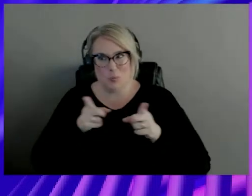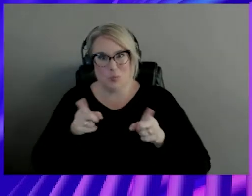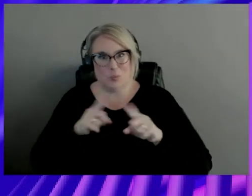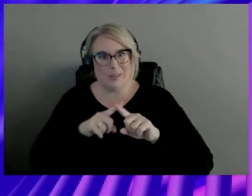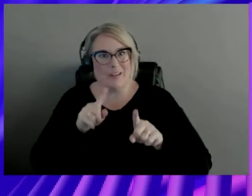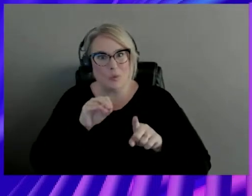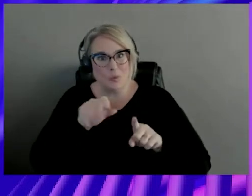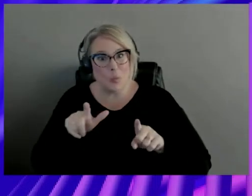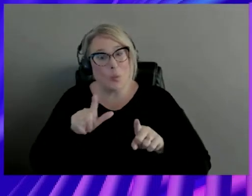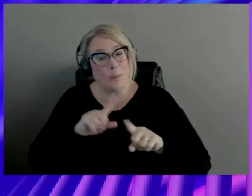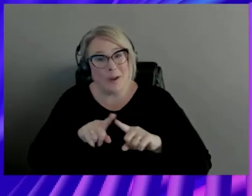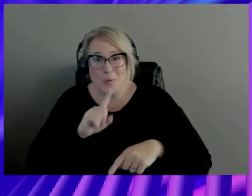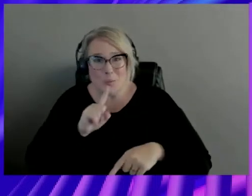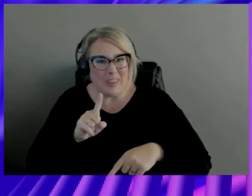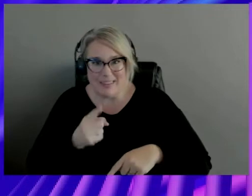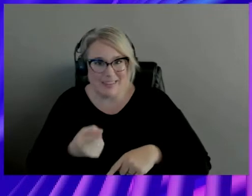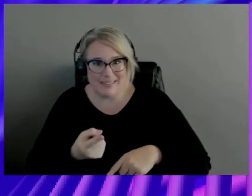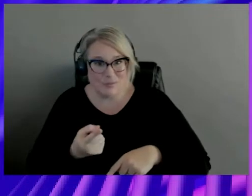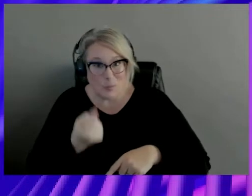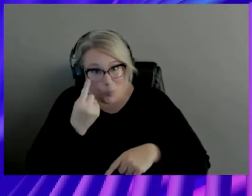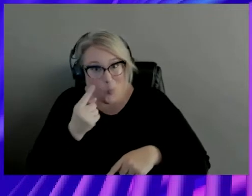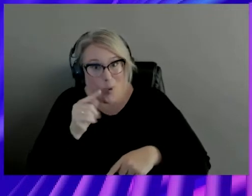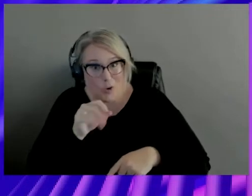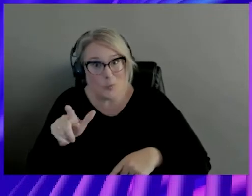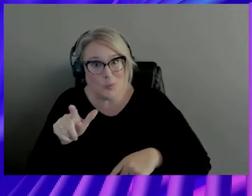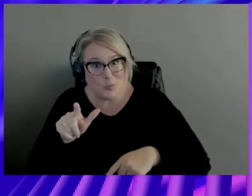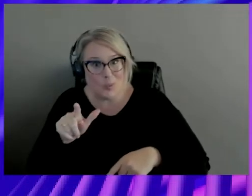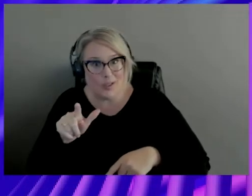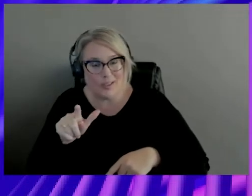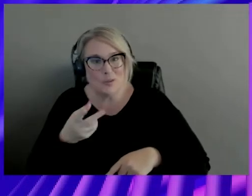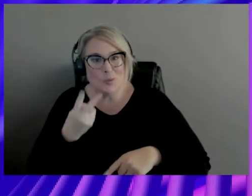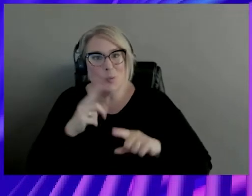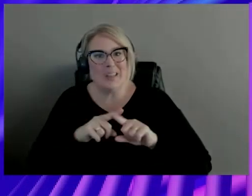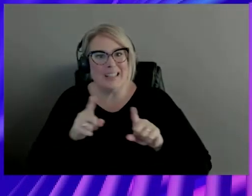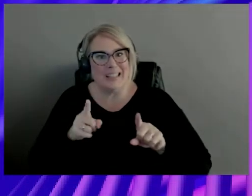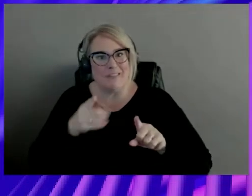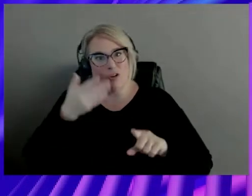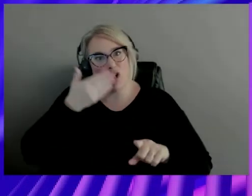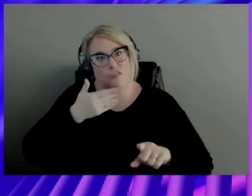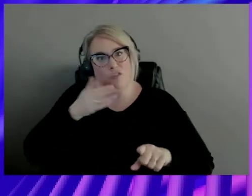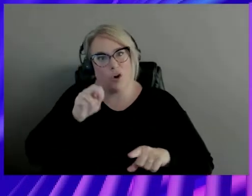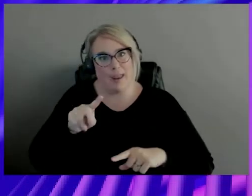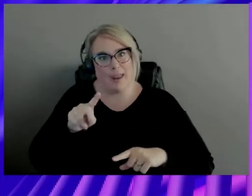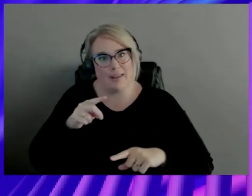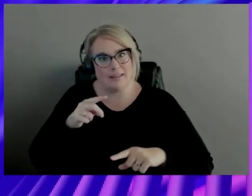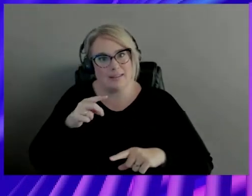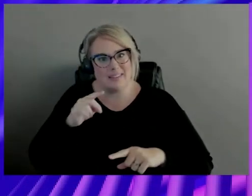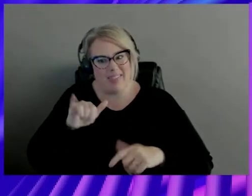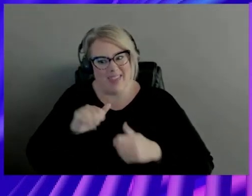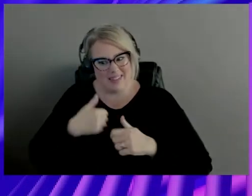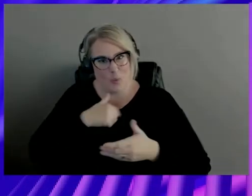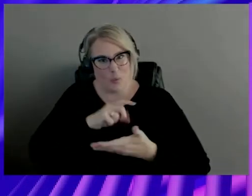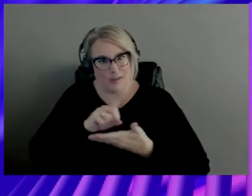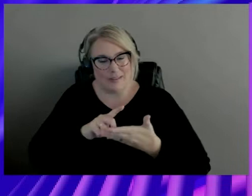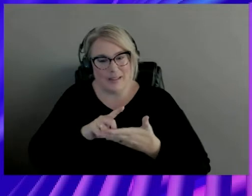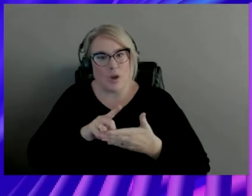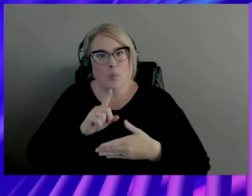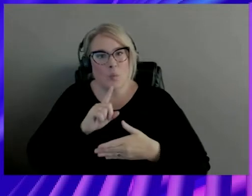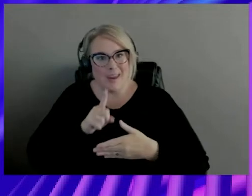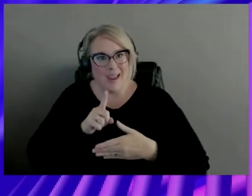Reality, it's not. Like, it is one tool that's got two different front ends. And that's actually how we designed it. Like, there is a core orchestrator we talk